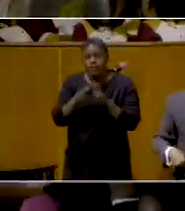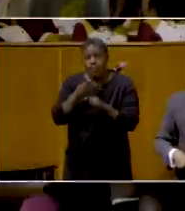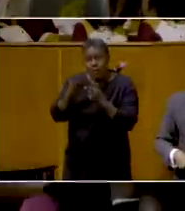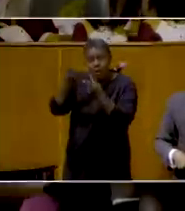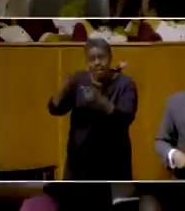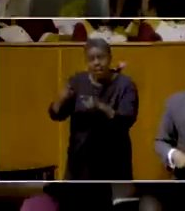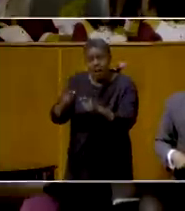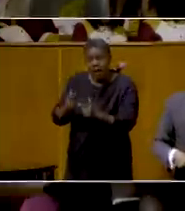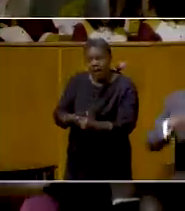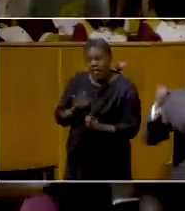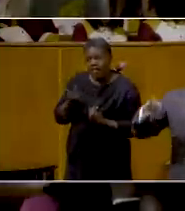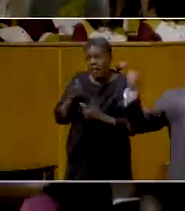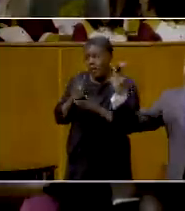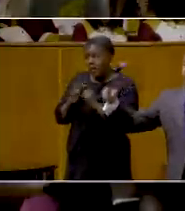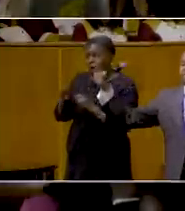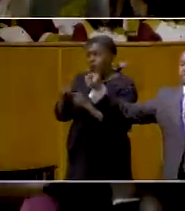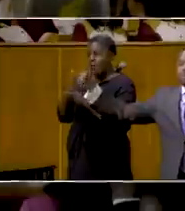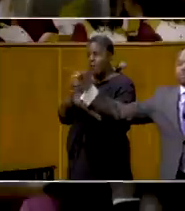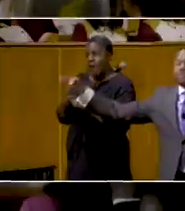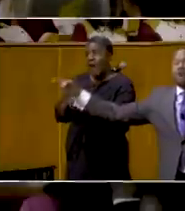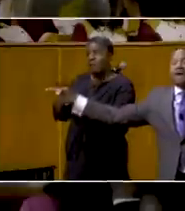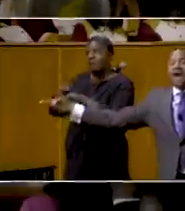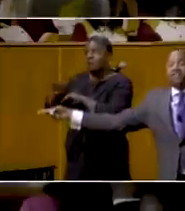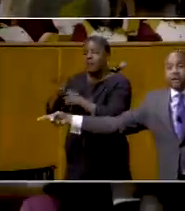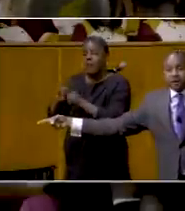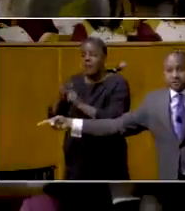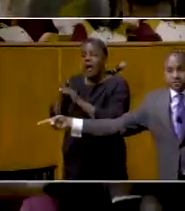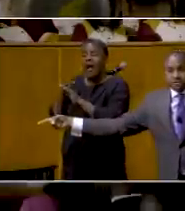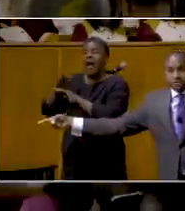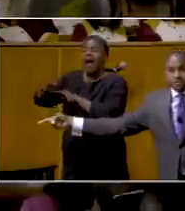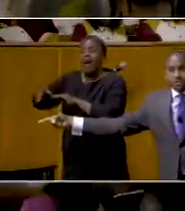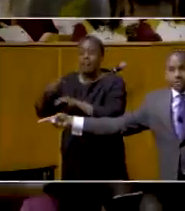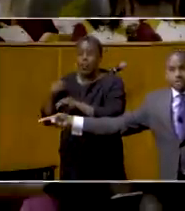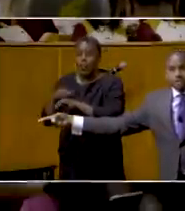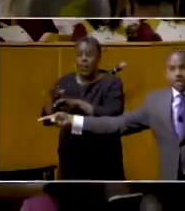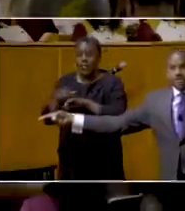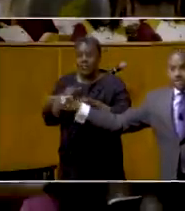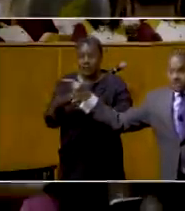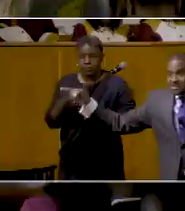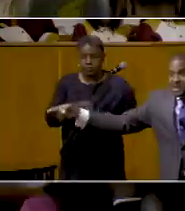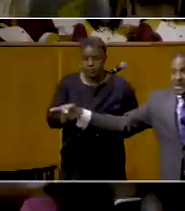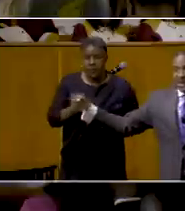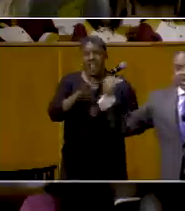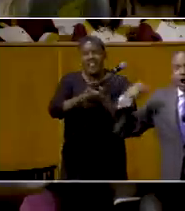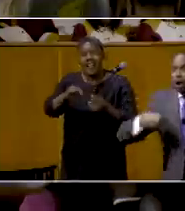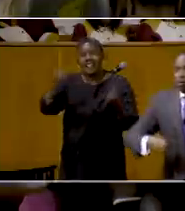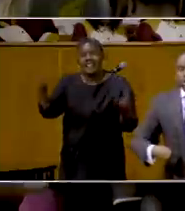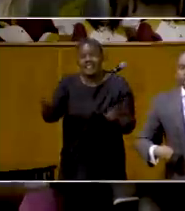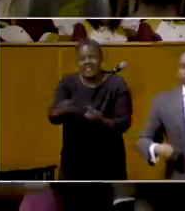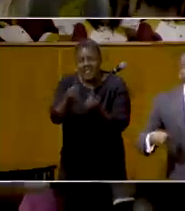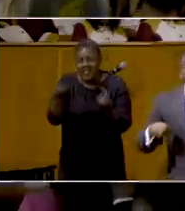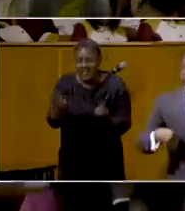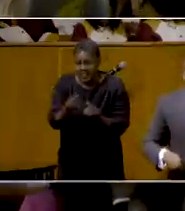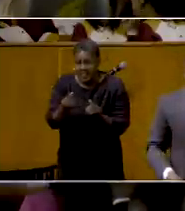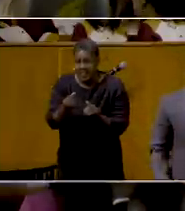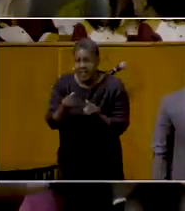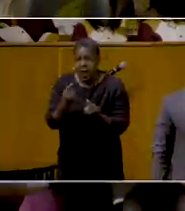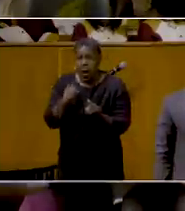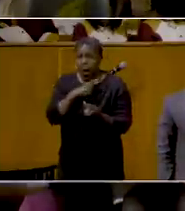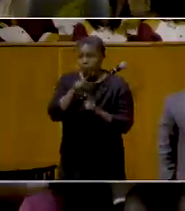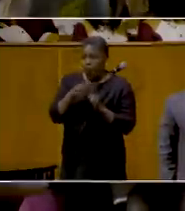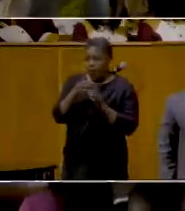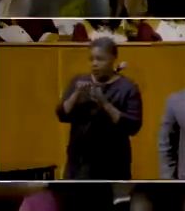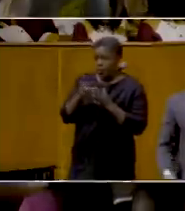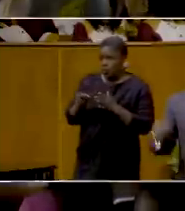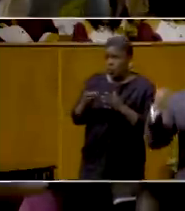the lives of people around us and the lives of people to come after us. that sin and our willful disobedience of the